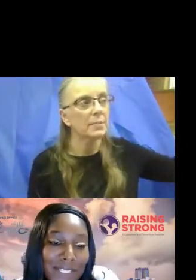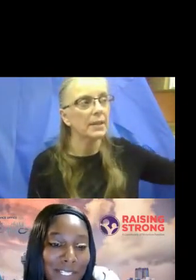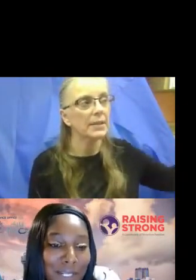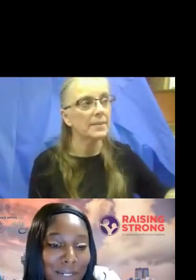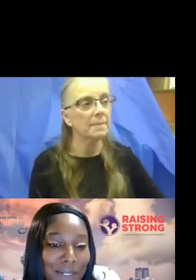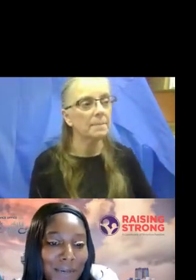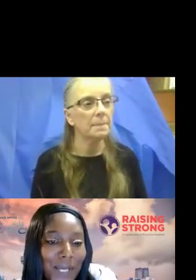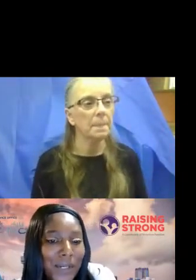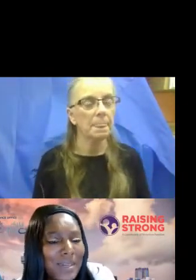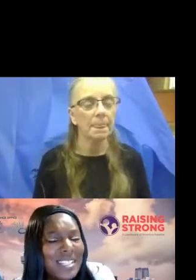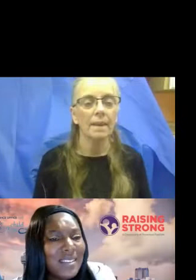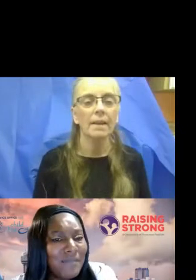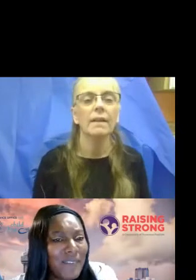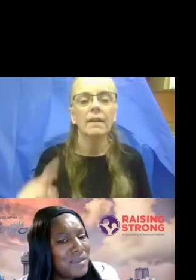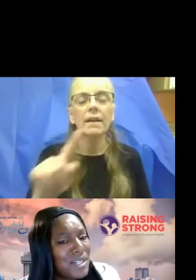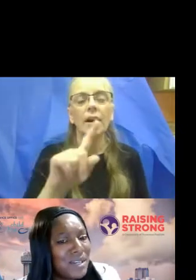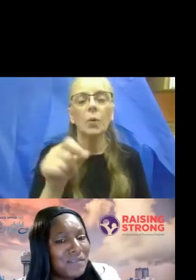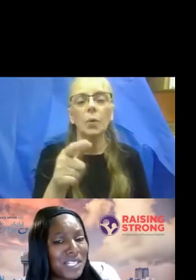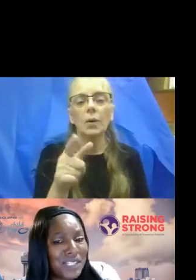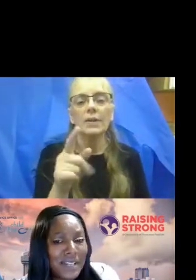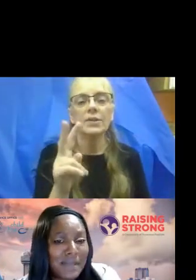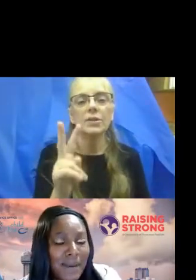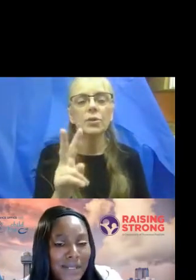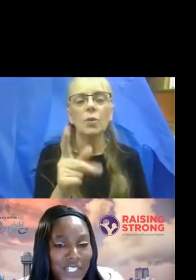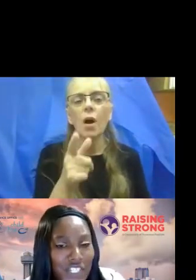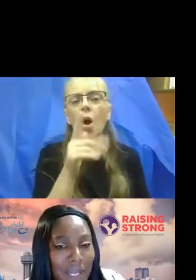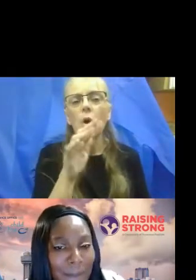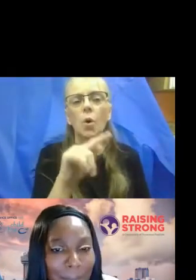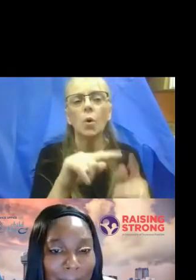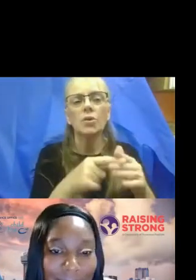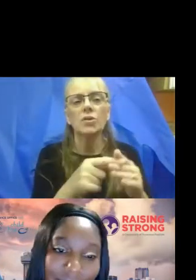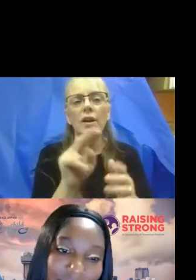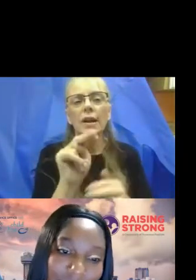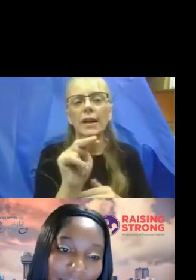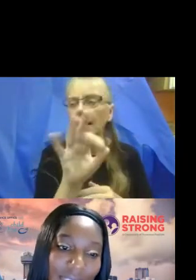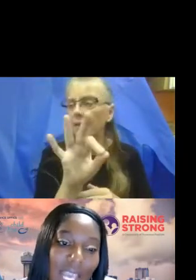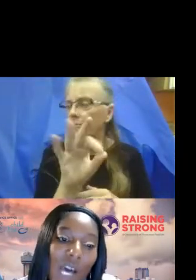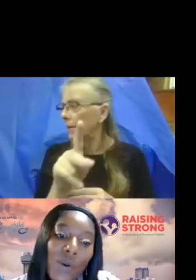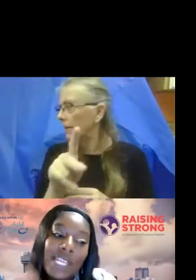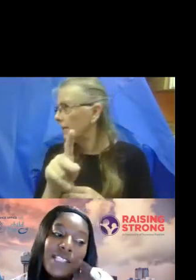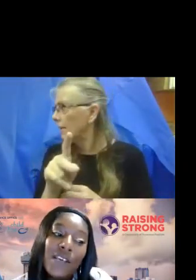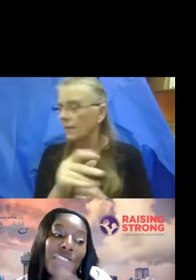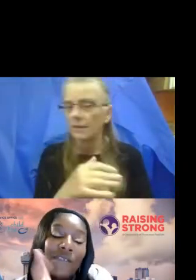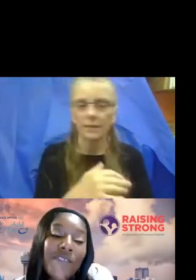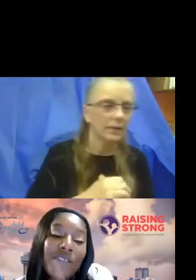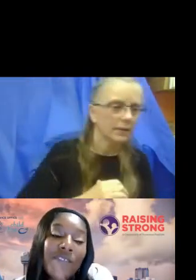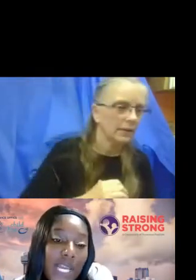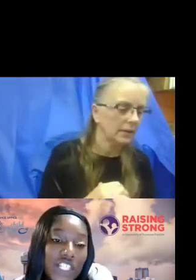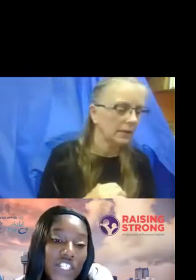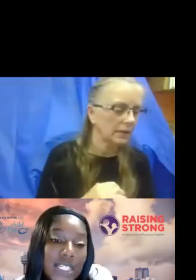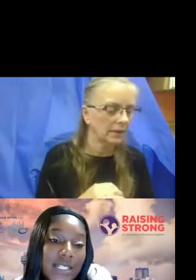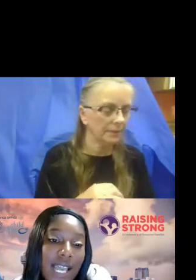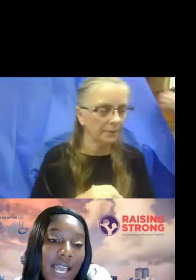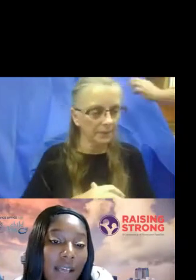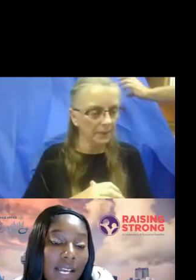Question number two, who is the founder of Nurse Family Partnership? Okay, so for the first question, how long has